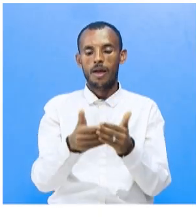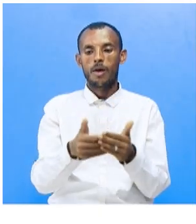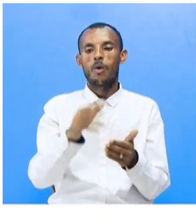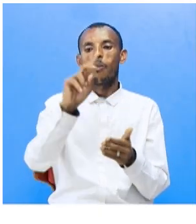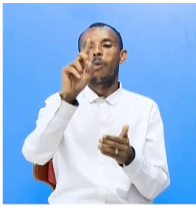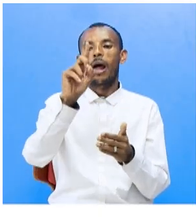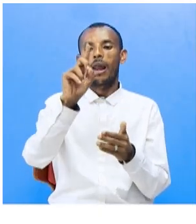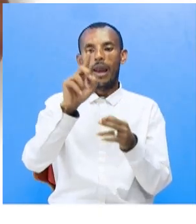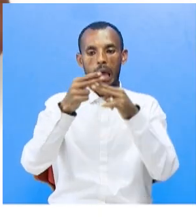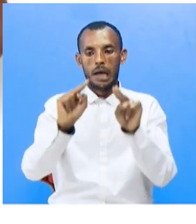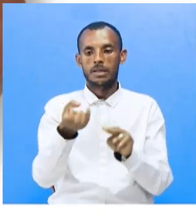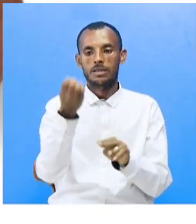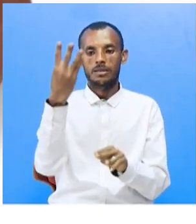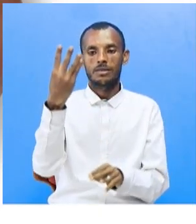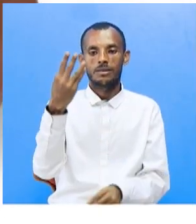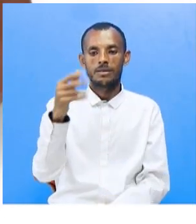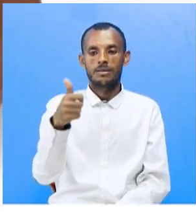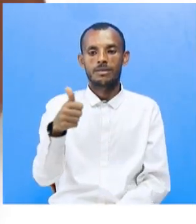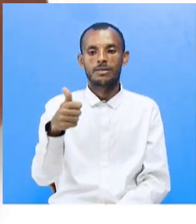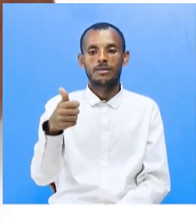egg costs us